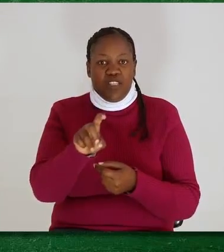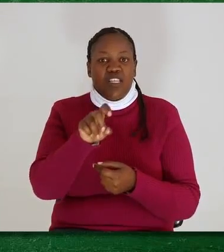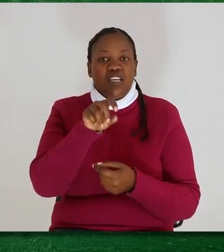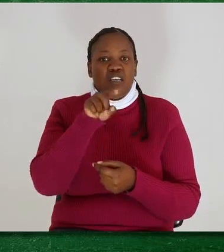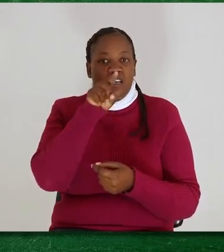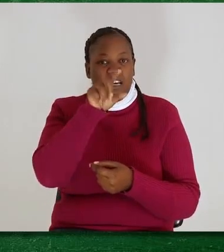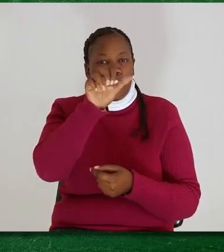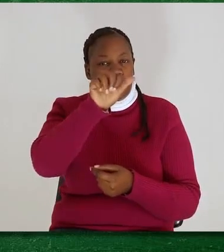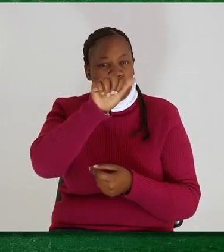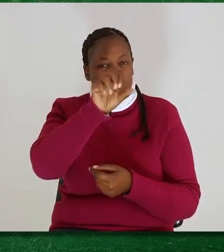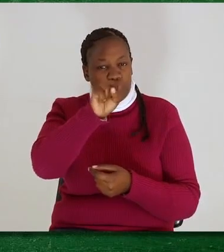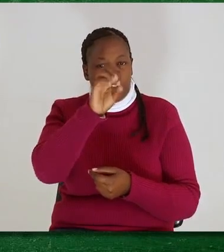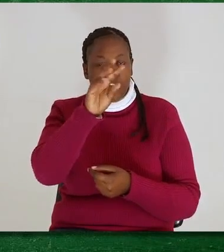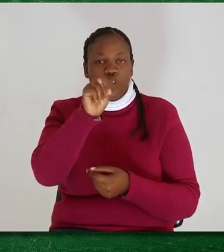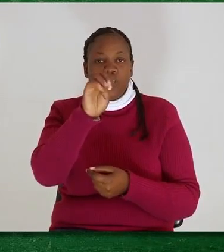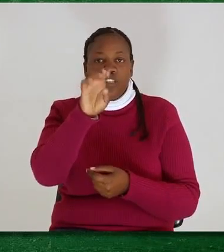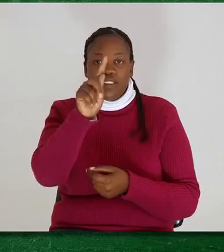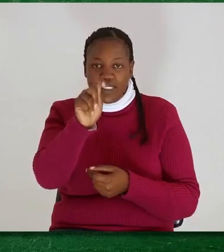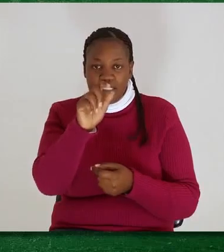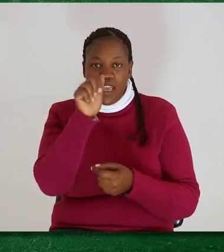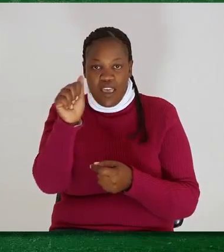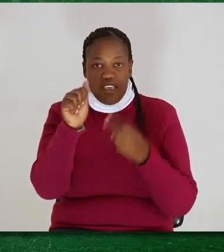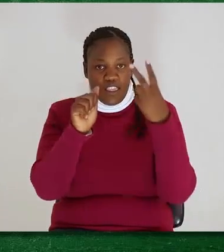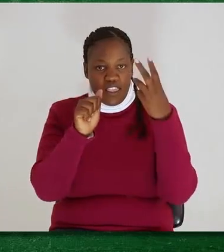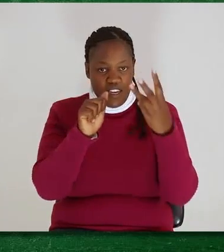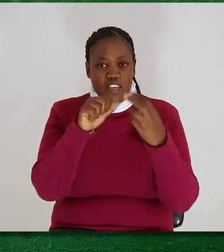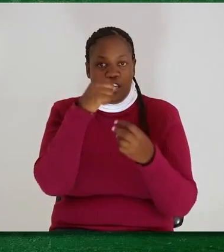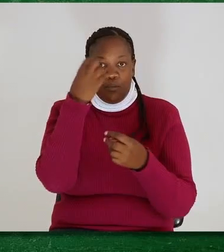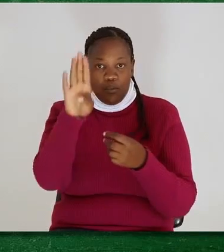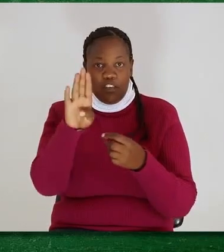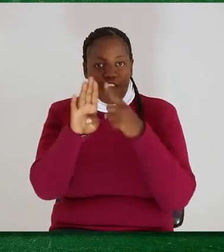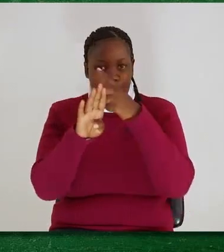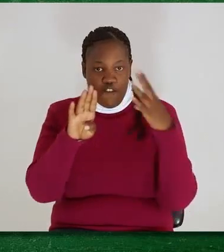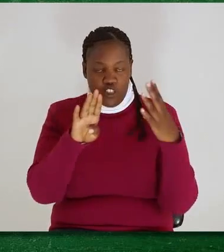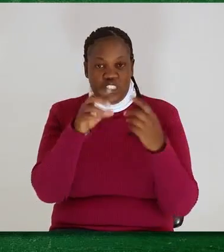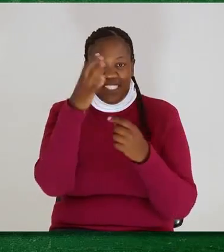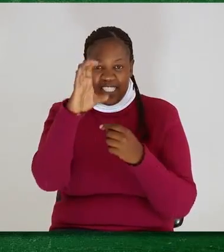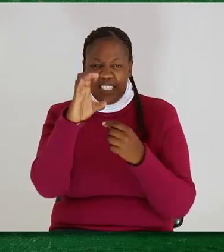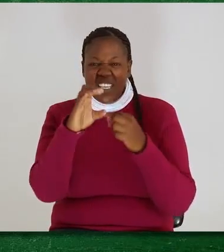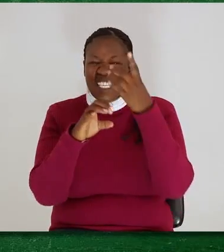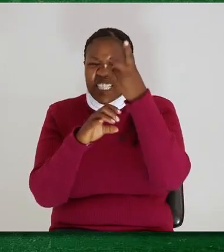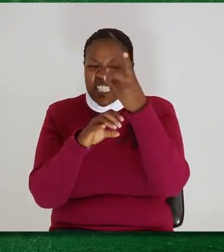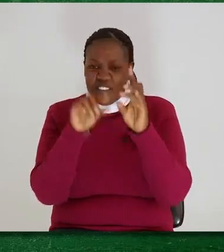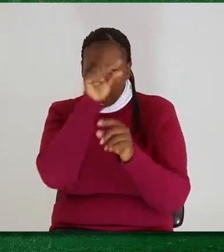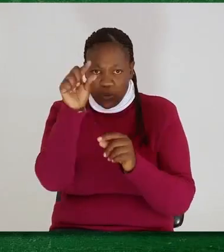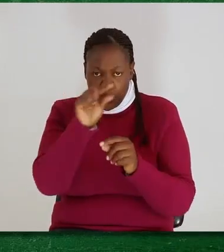or C, 7 lines in a single theme. We look forward to hearing your answer.